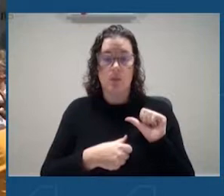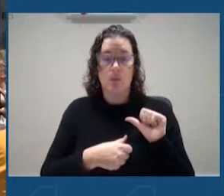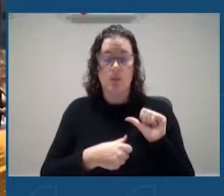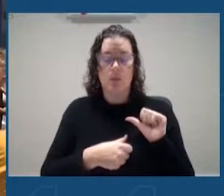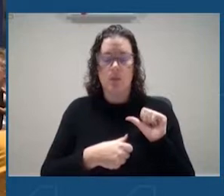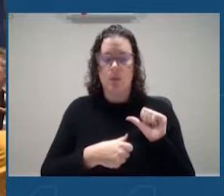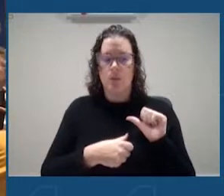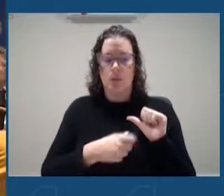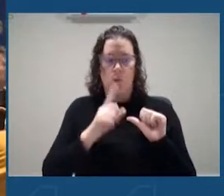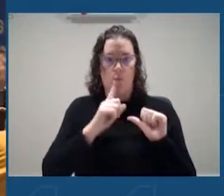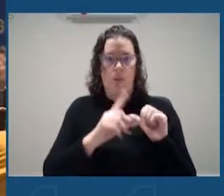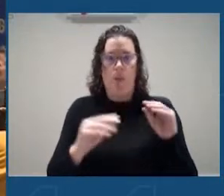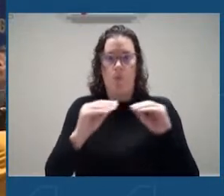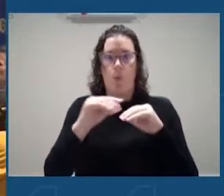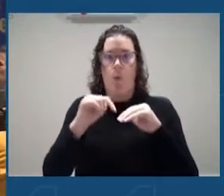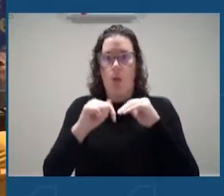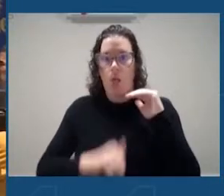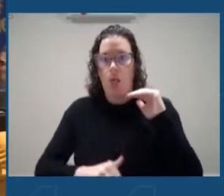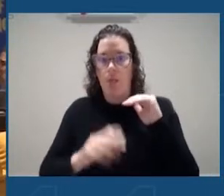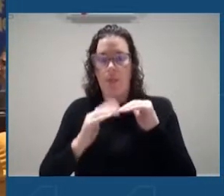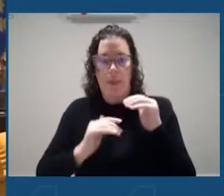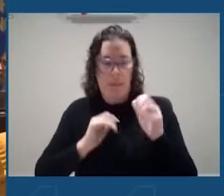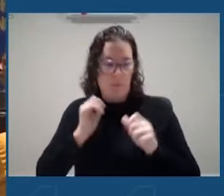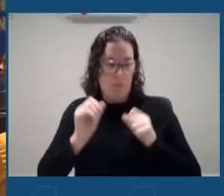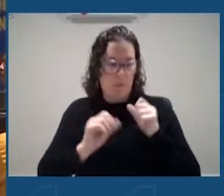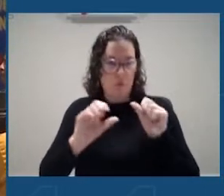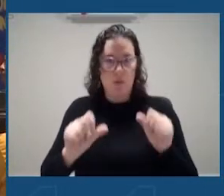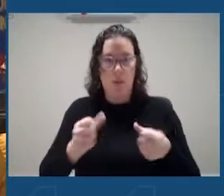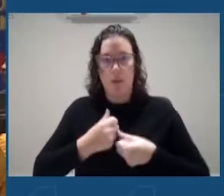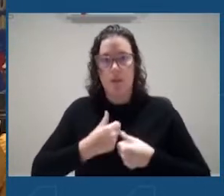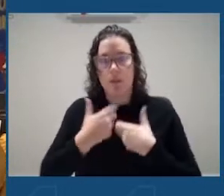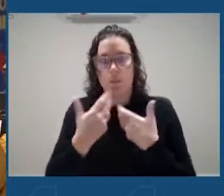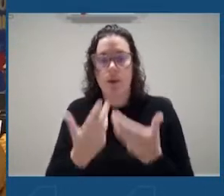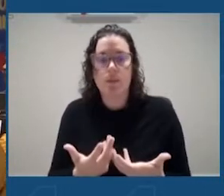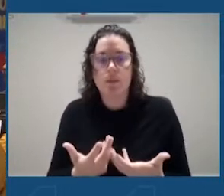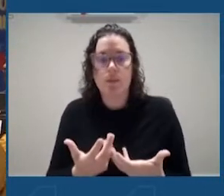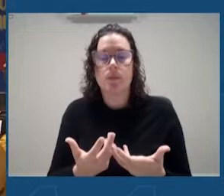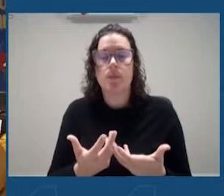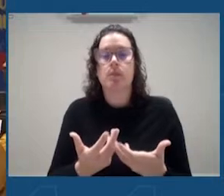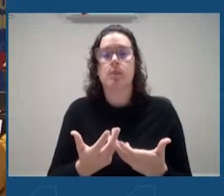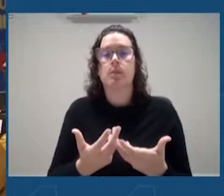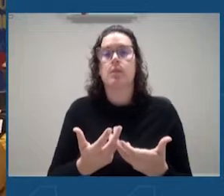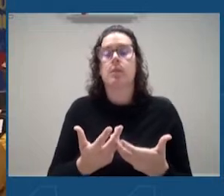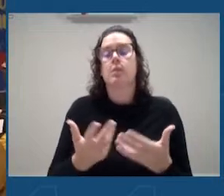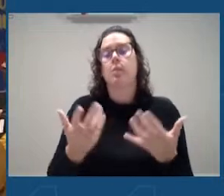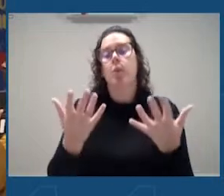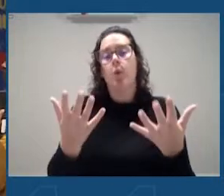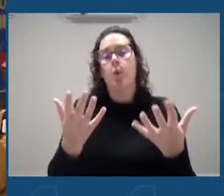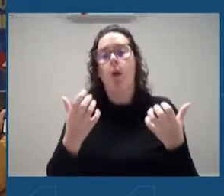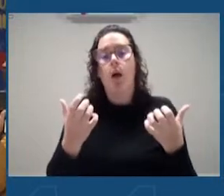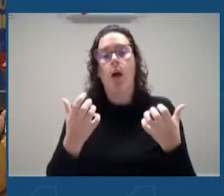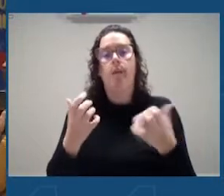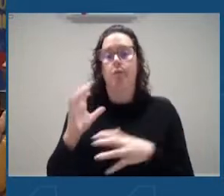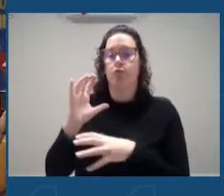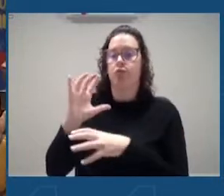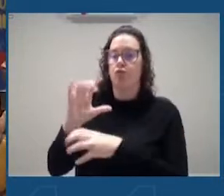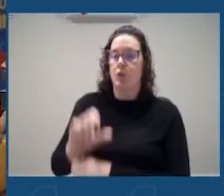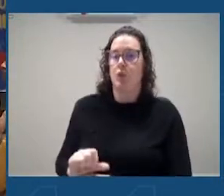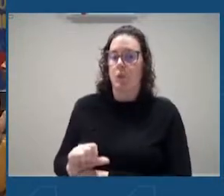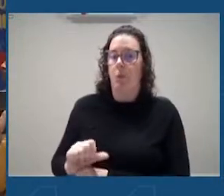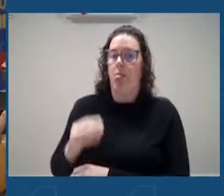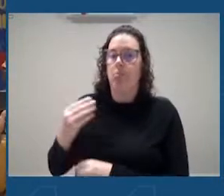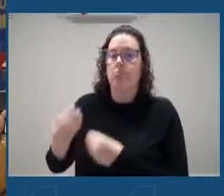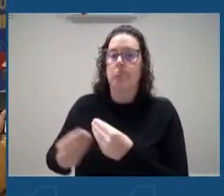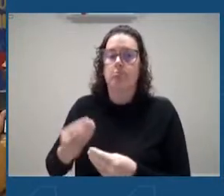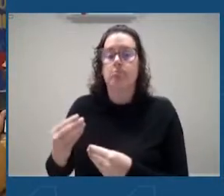emotions can express in words. So we turn to ritual, we turn to symbolism. Whether it's lighting